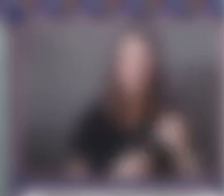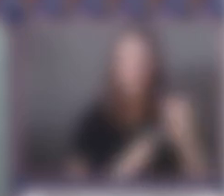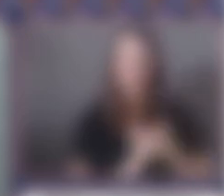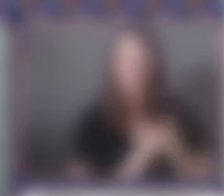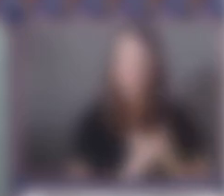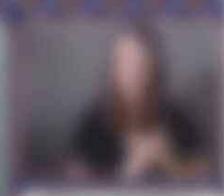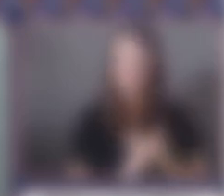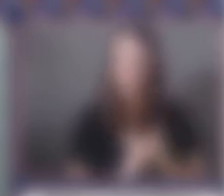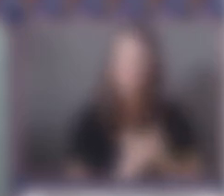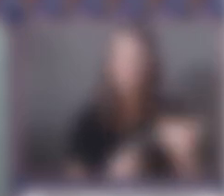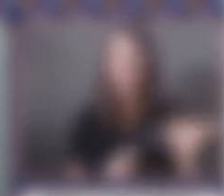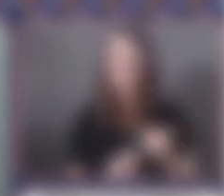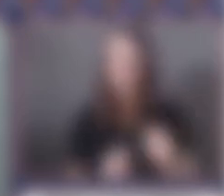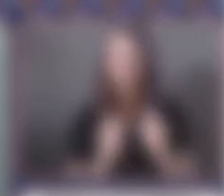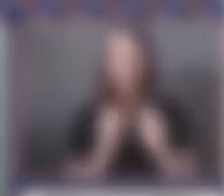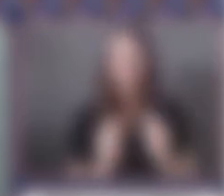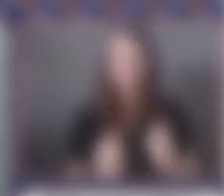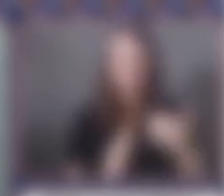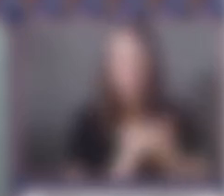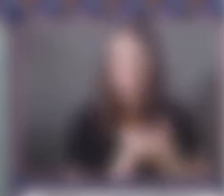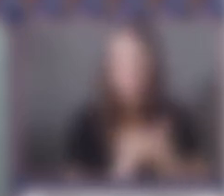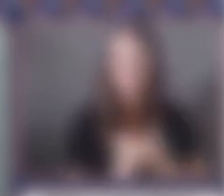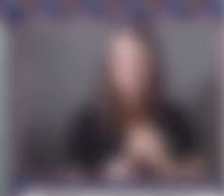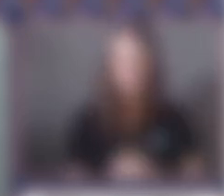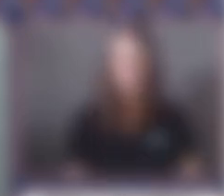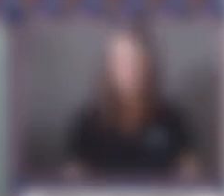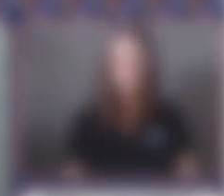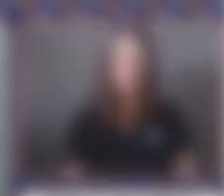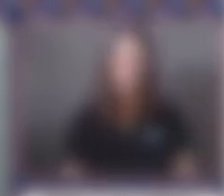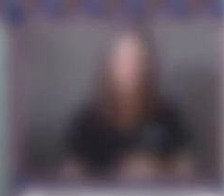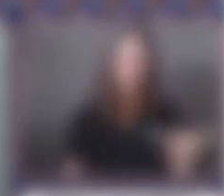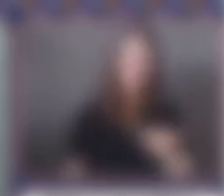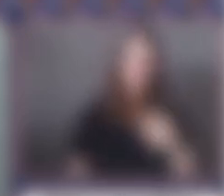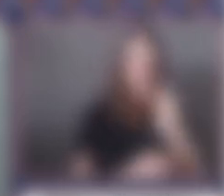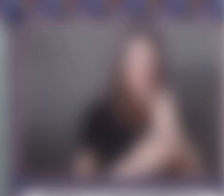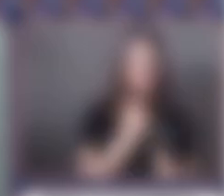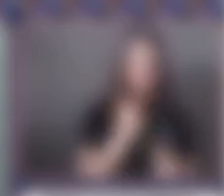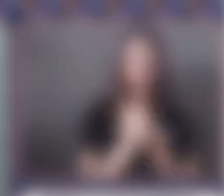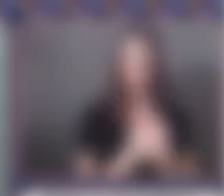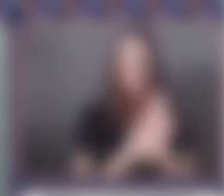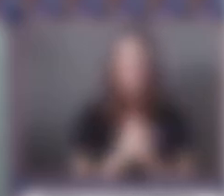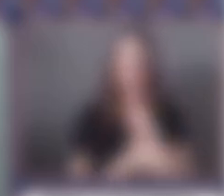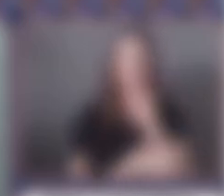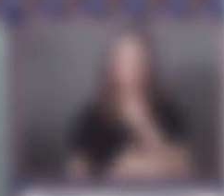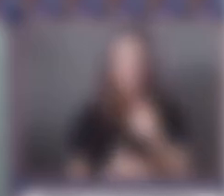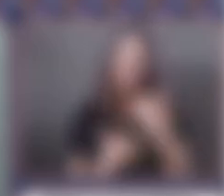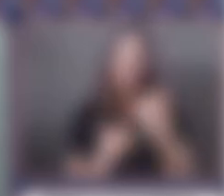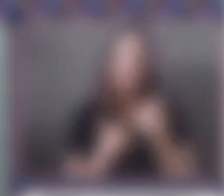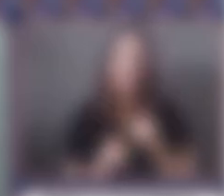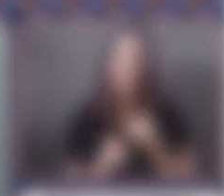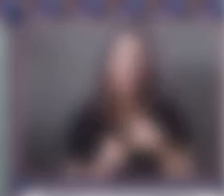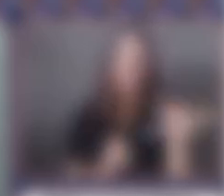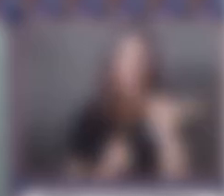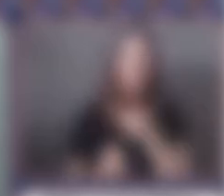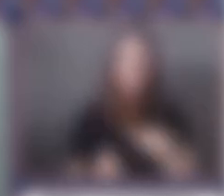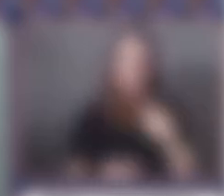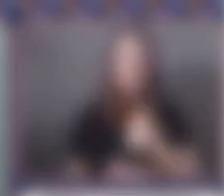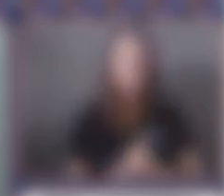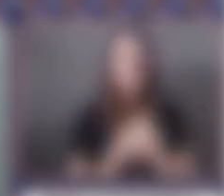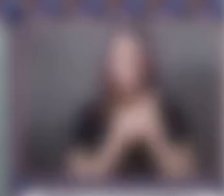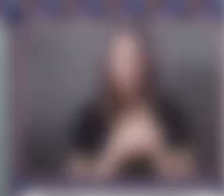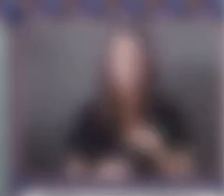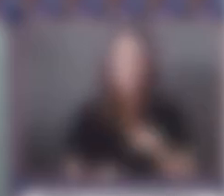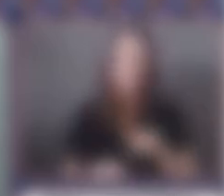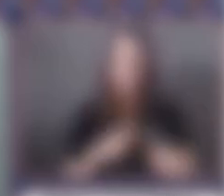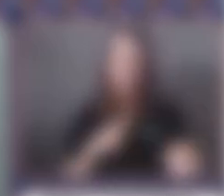So participants can receive the supports and services most relevant to them. Currently, prospective participants only are advised of an access